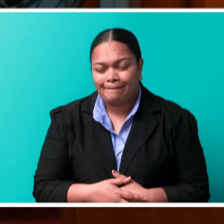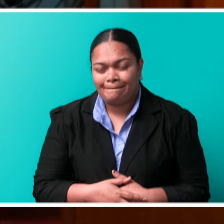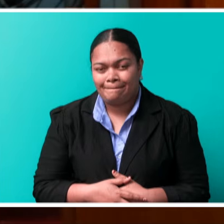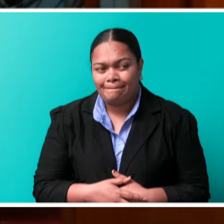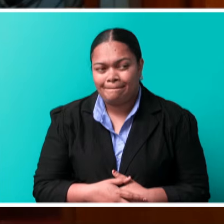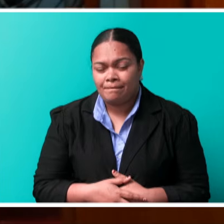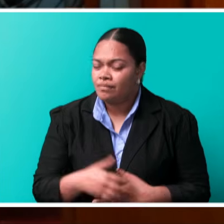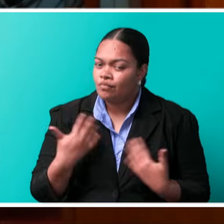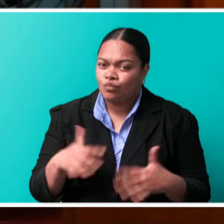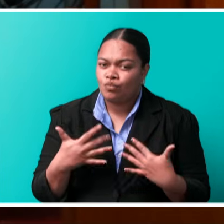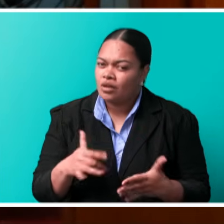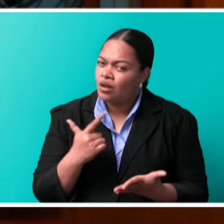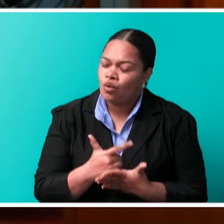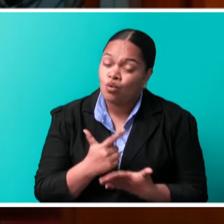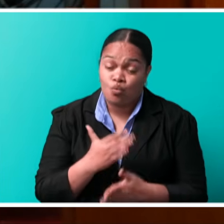a lot of work needs to be done.